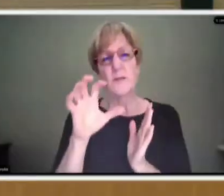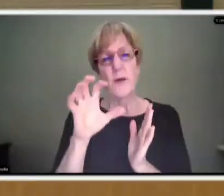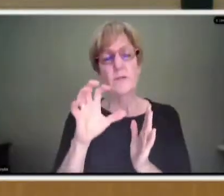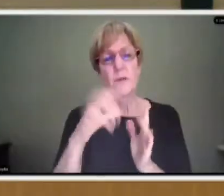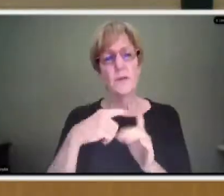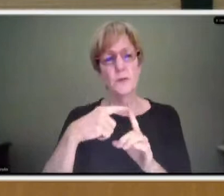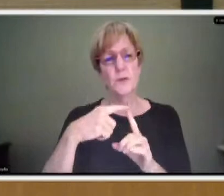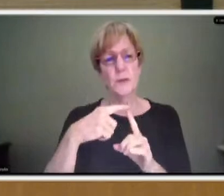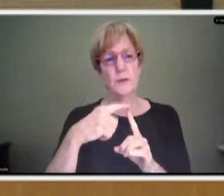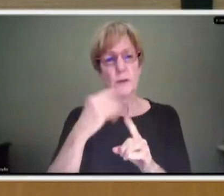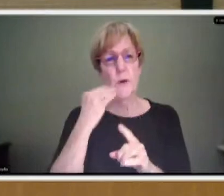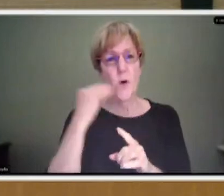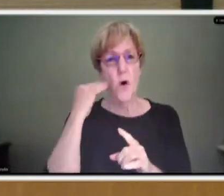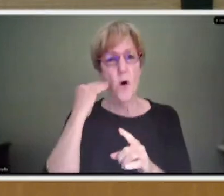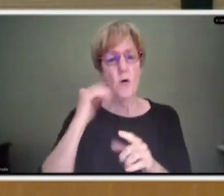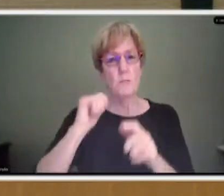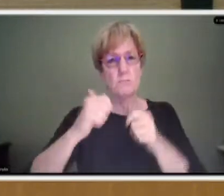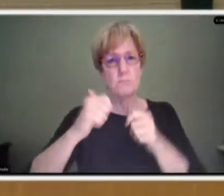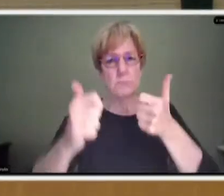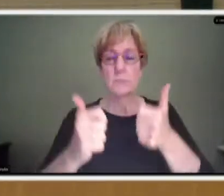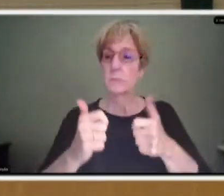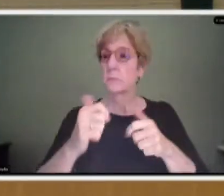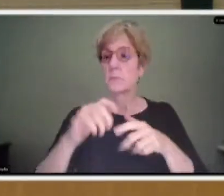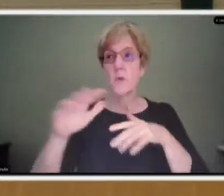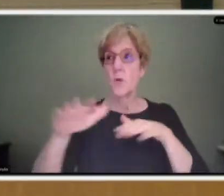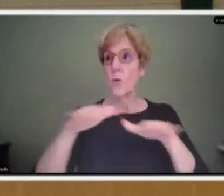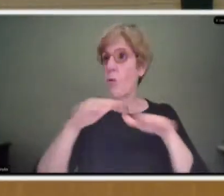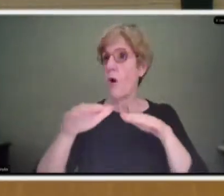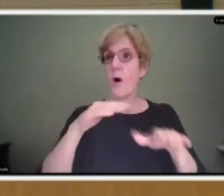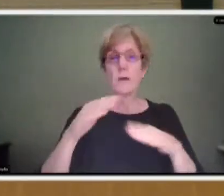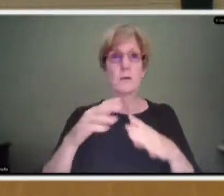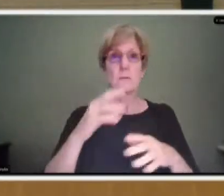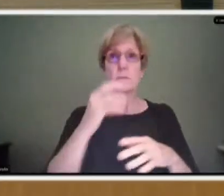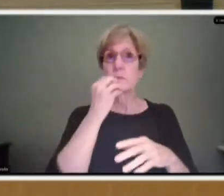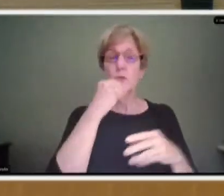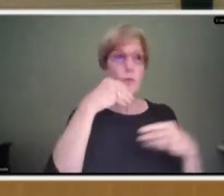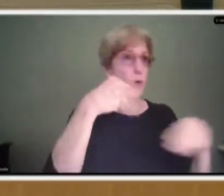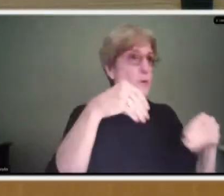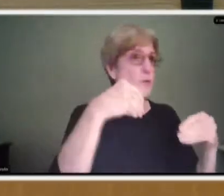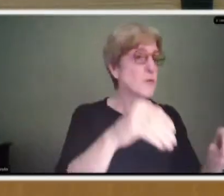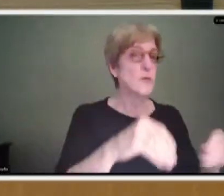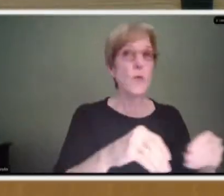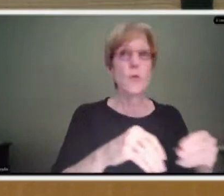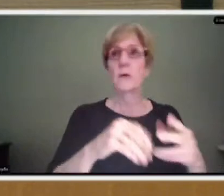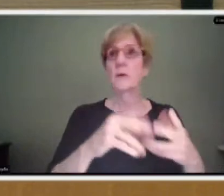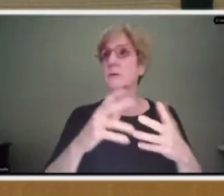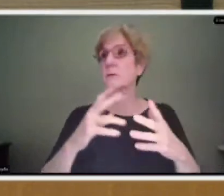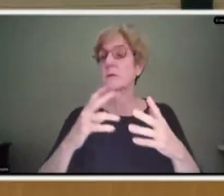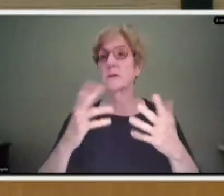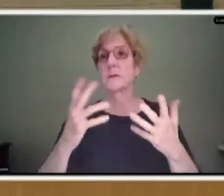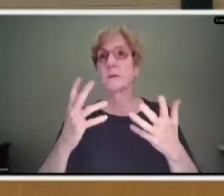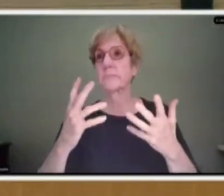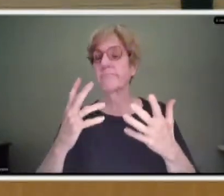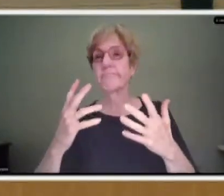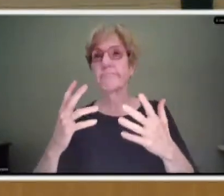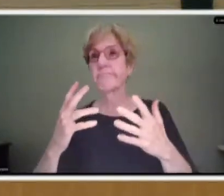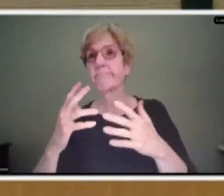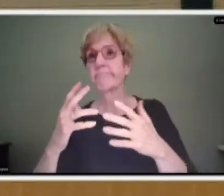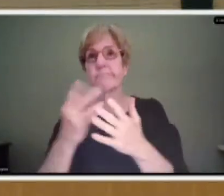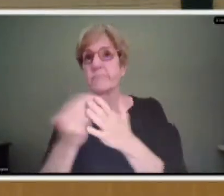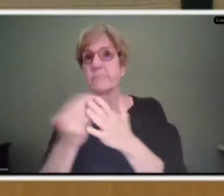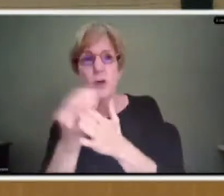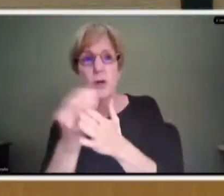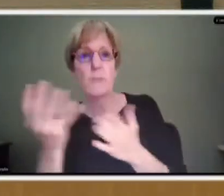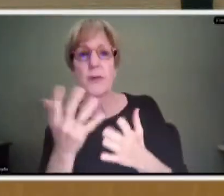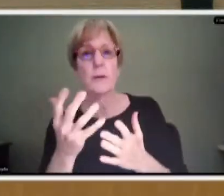There's very little that's walkable here, none that they can walk, folks in those areas can walk to. They've got to get in the car to drive to